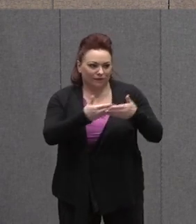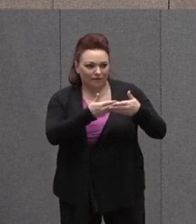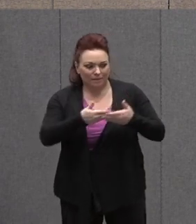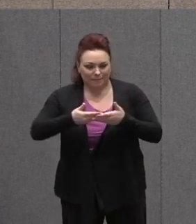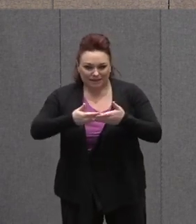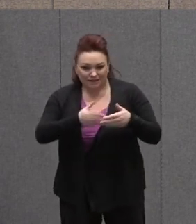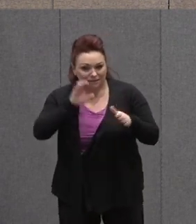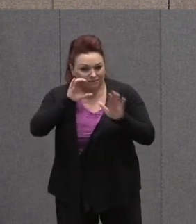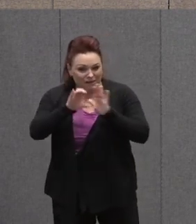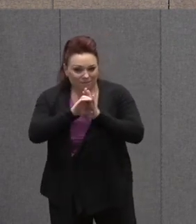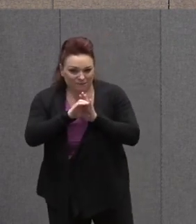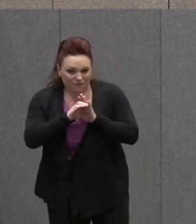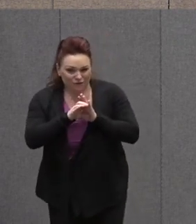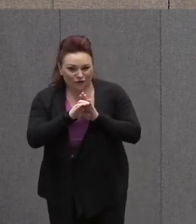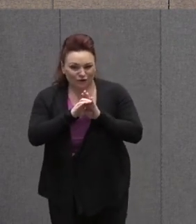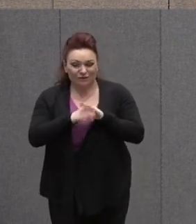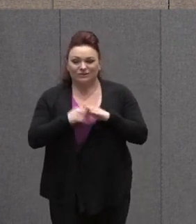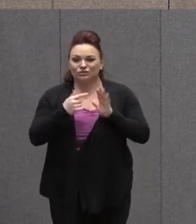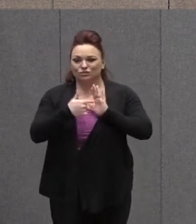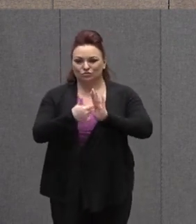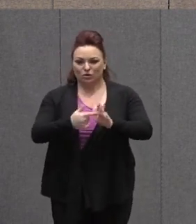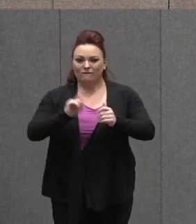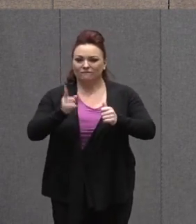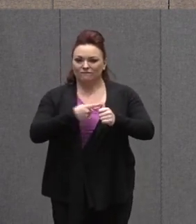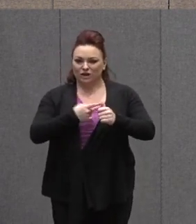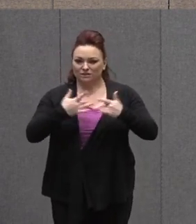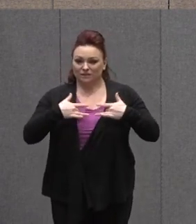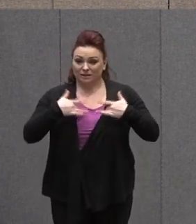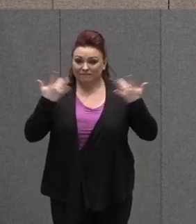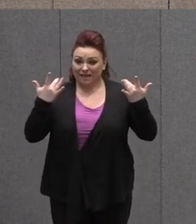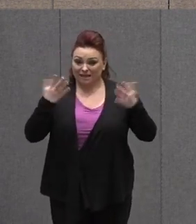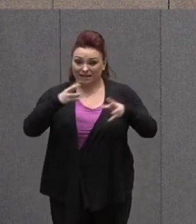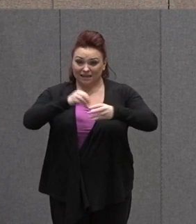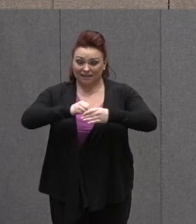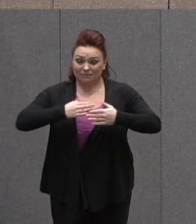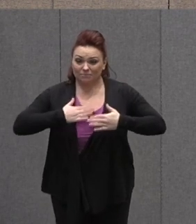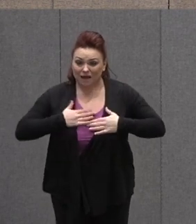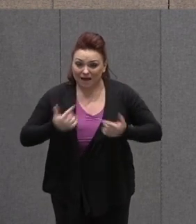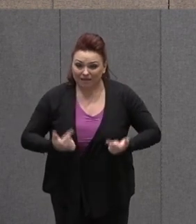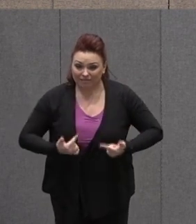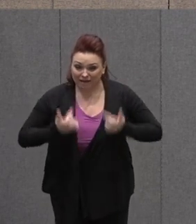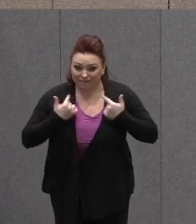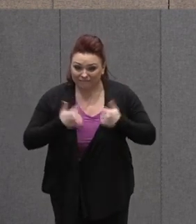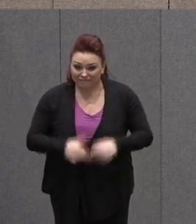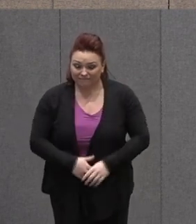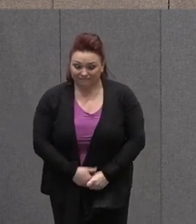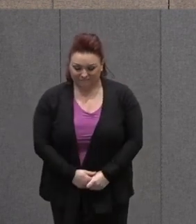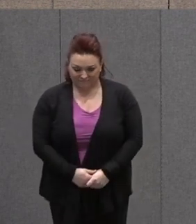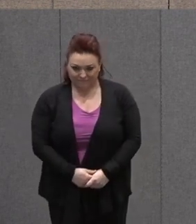baby to show that that was the first event in my life.